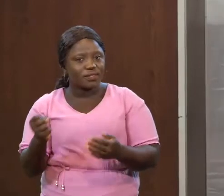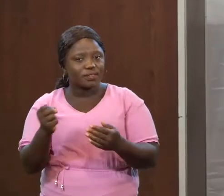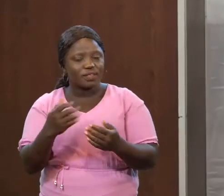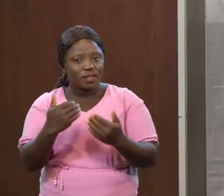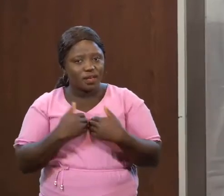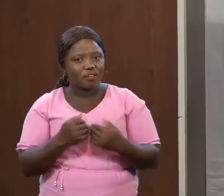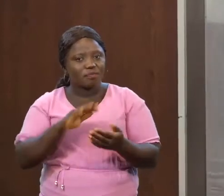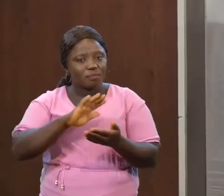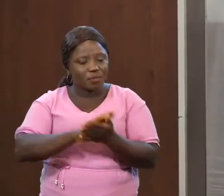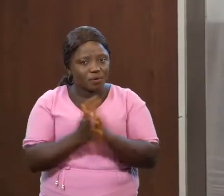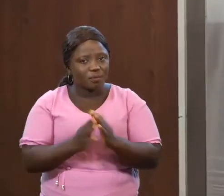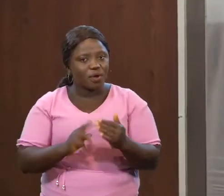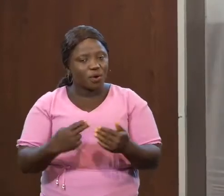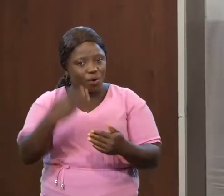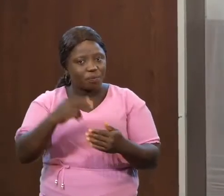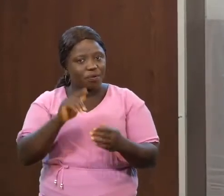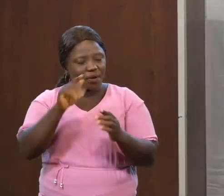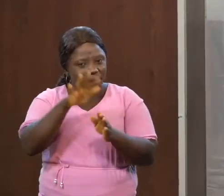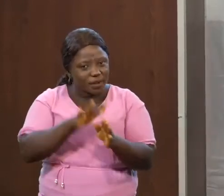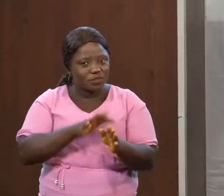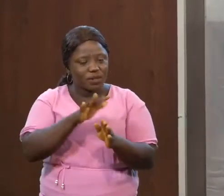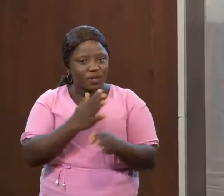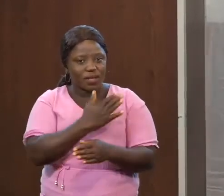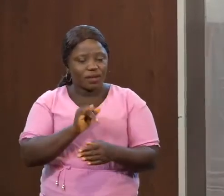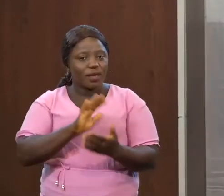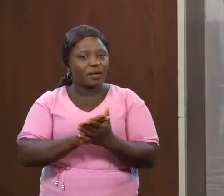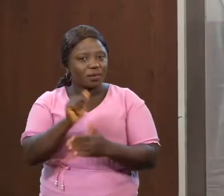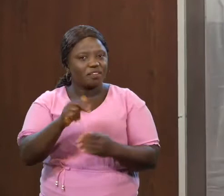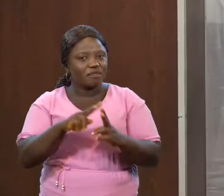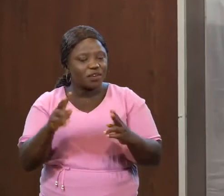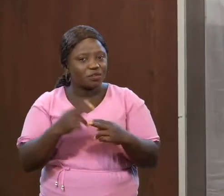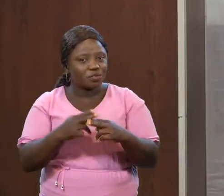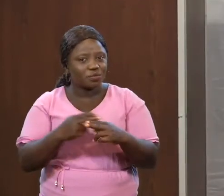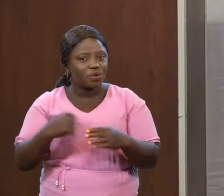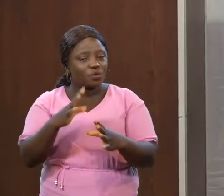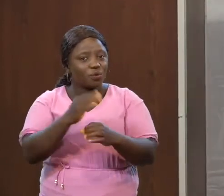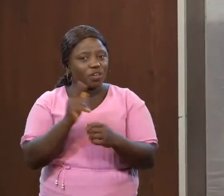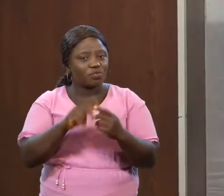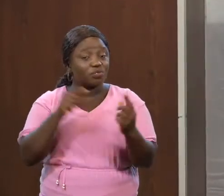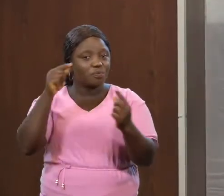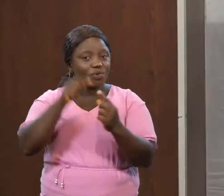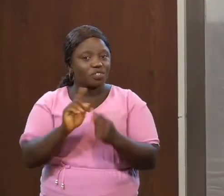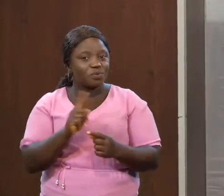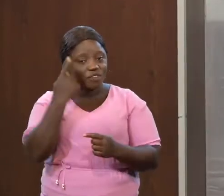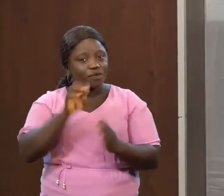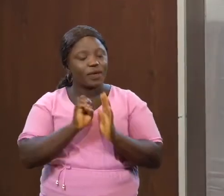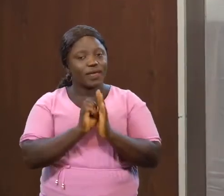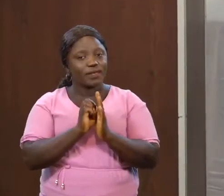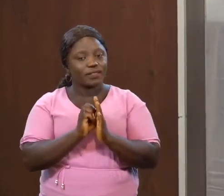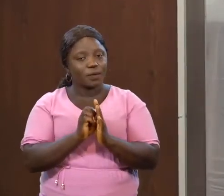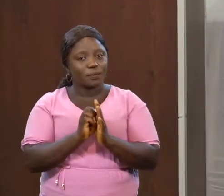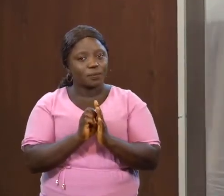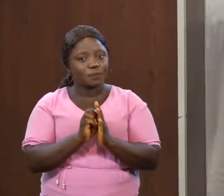things are coming up gradually, and we believe that very soon we'll get to the point where, for